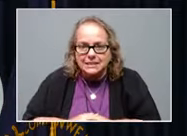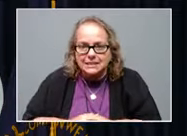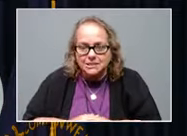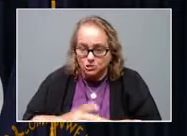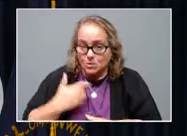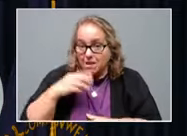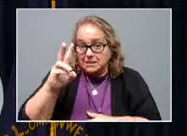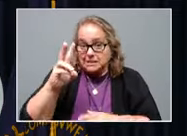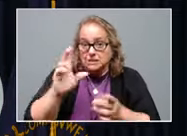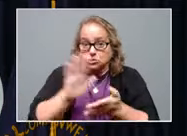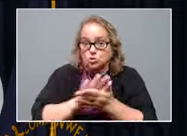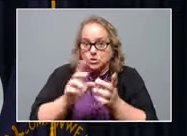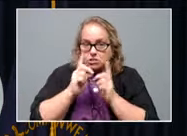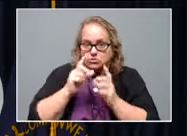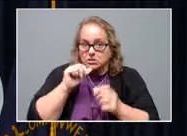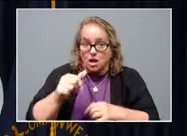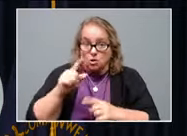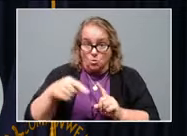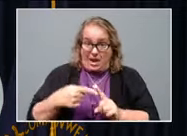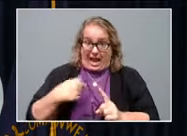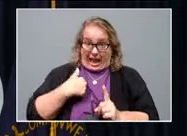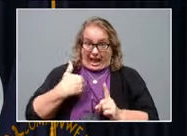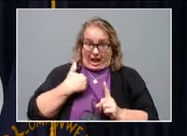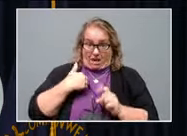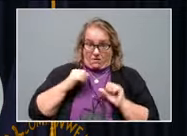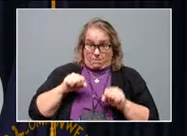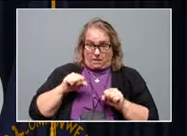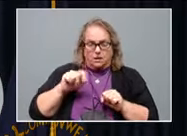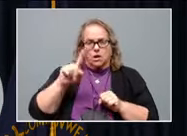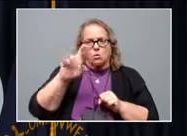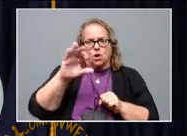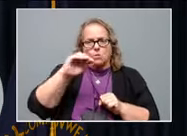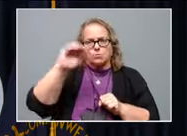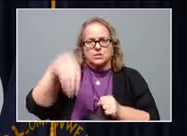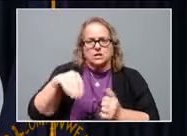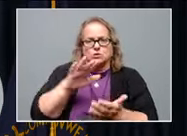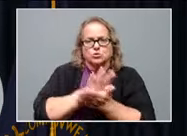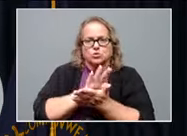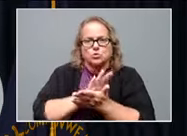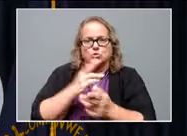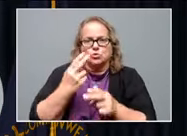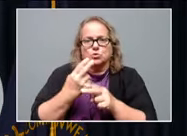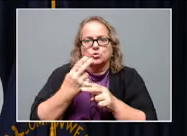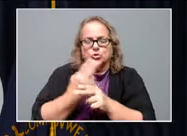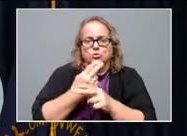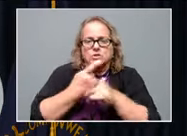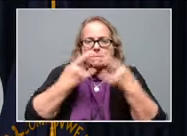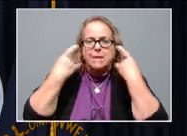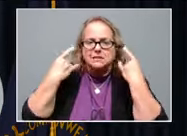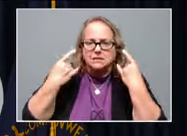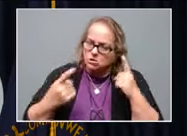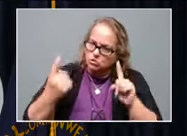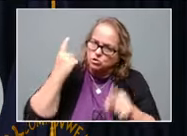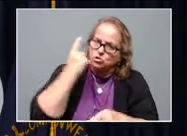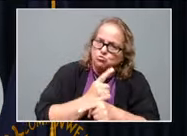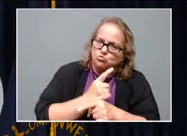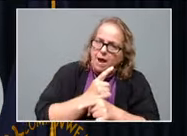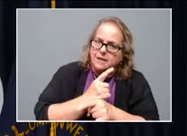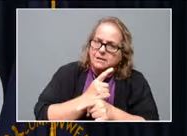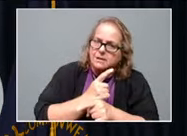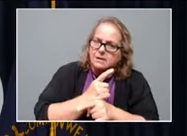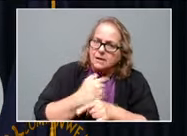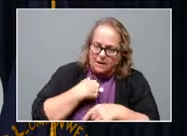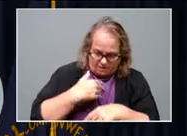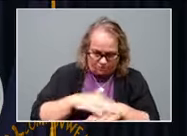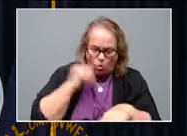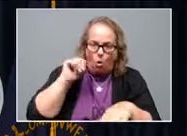ability, 100% of school districts were doing universal masking because it's the right call, and I had the courage to make it and not simply hand it over